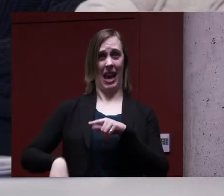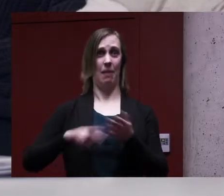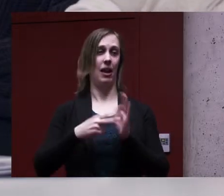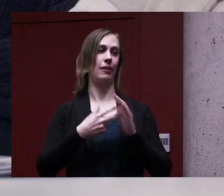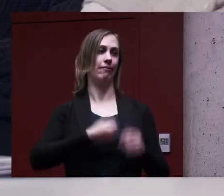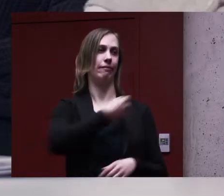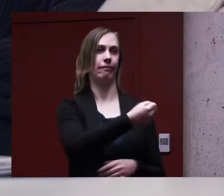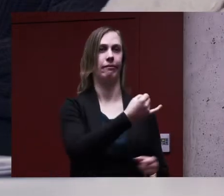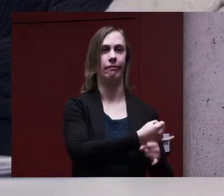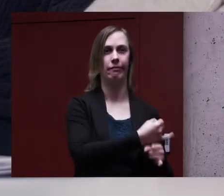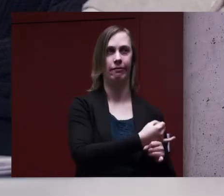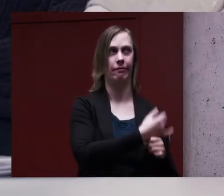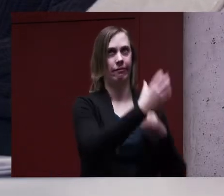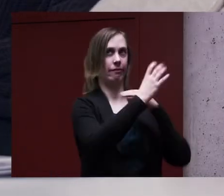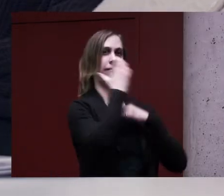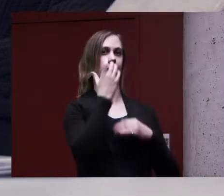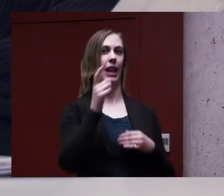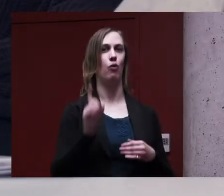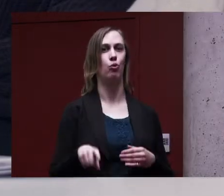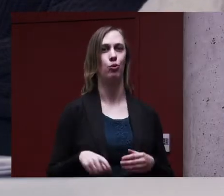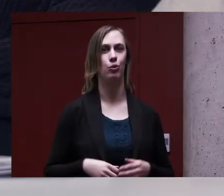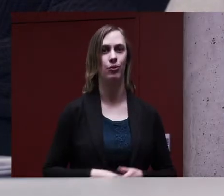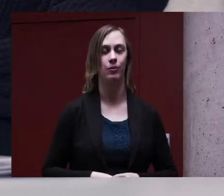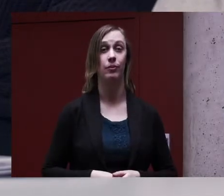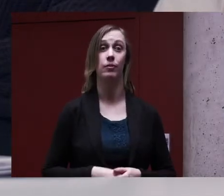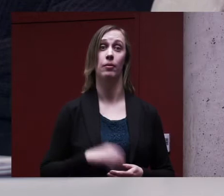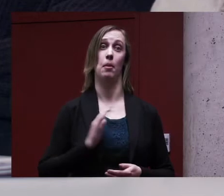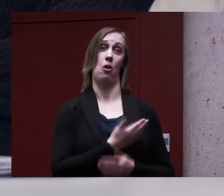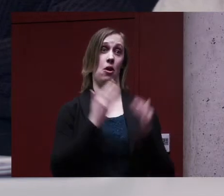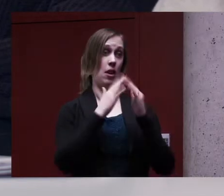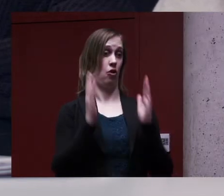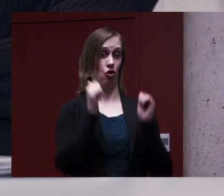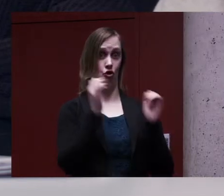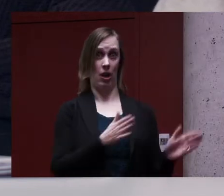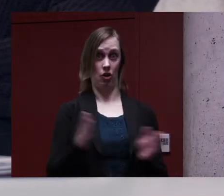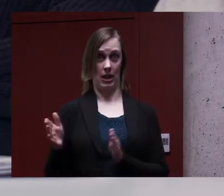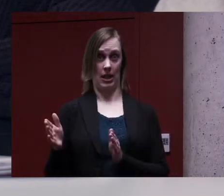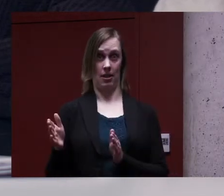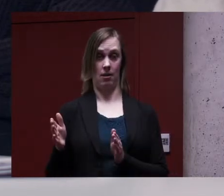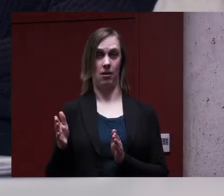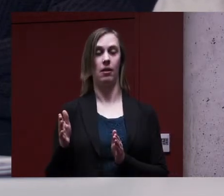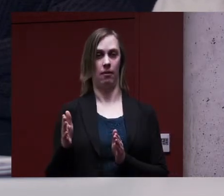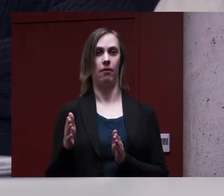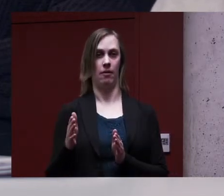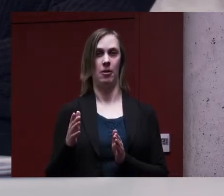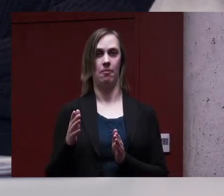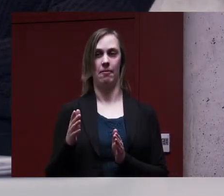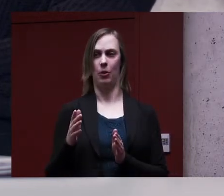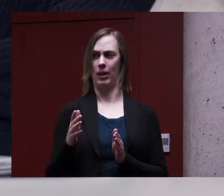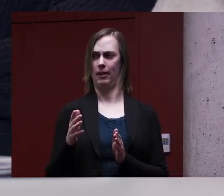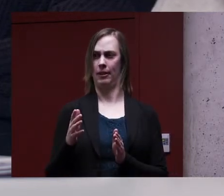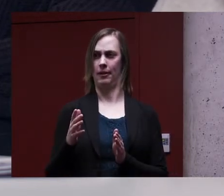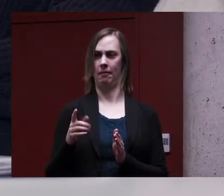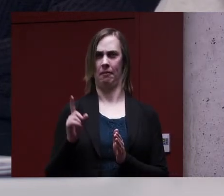against them and their needs. Our housing strategy for persons with severe physical disabilities is in need of reform. And I